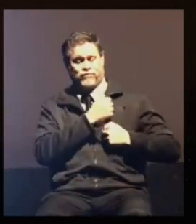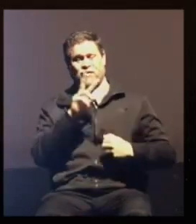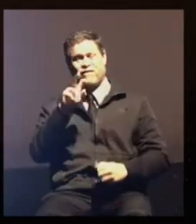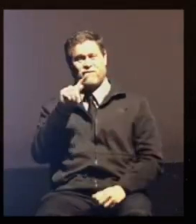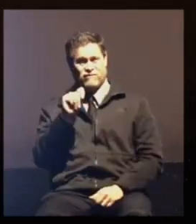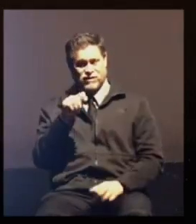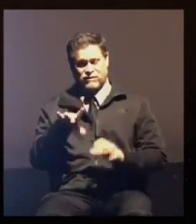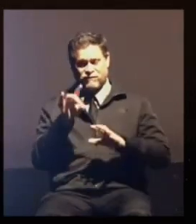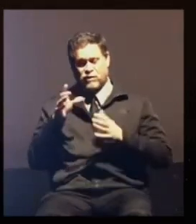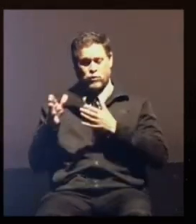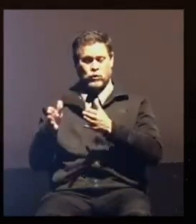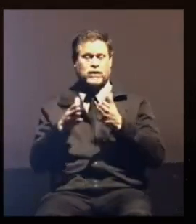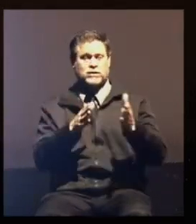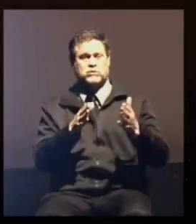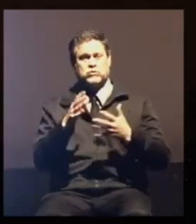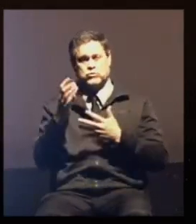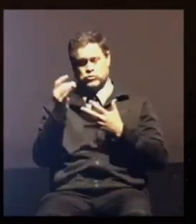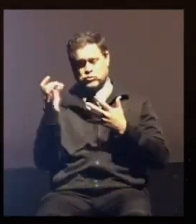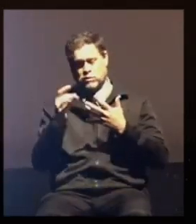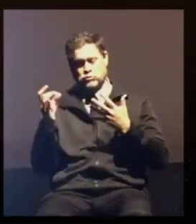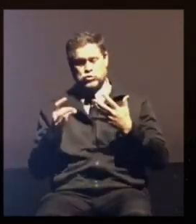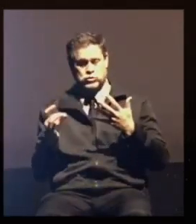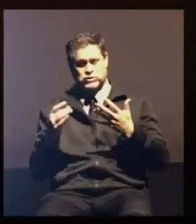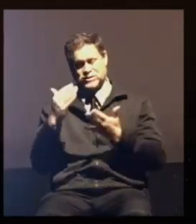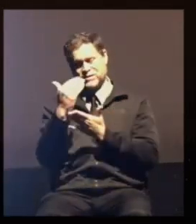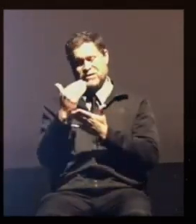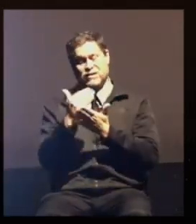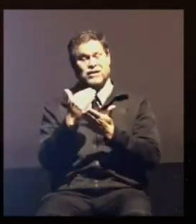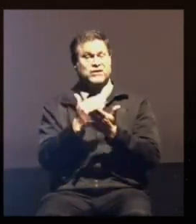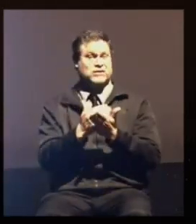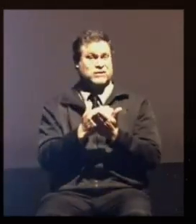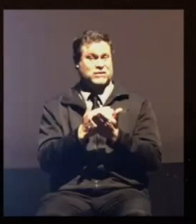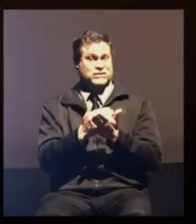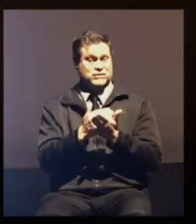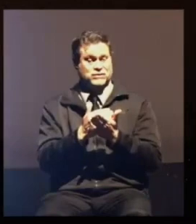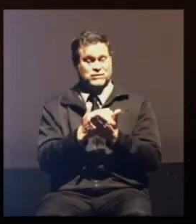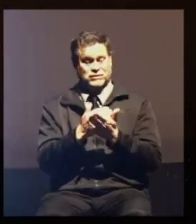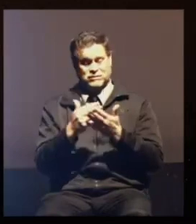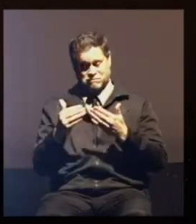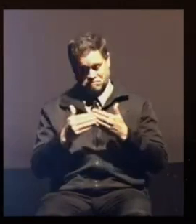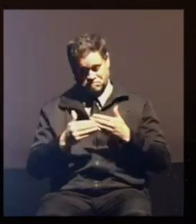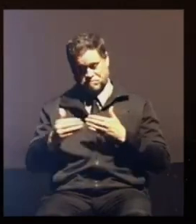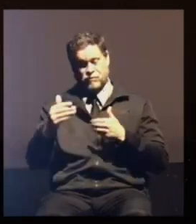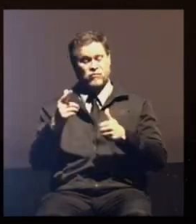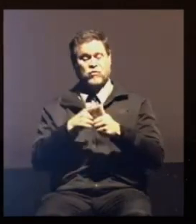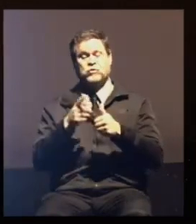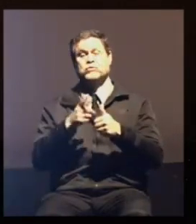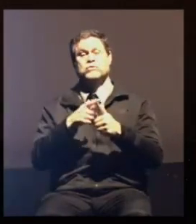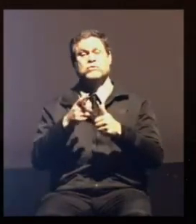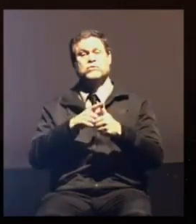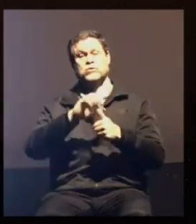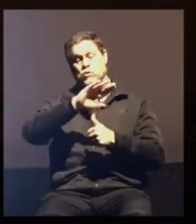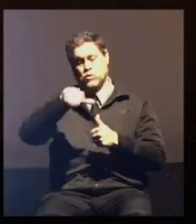struggles optional. The lessons are as follows. First lesson,